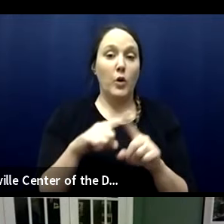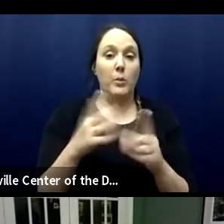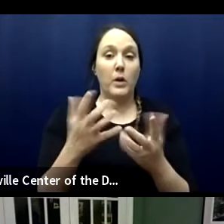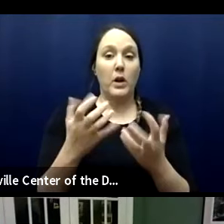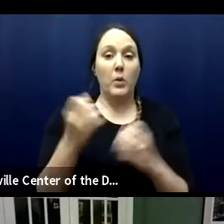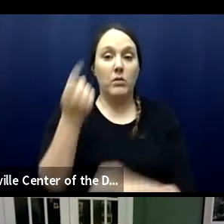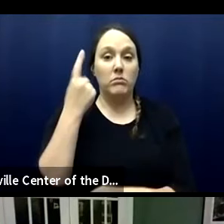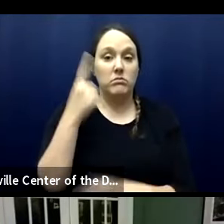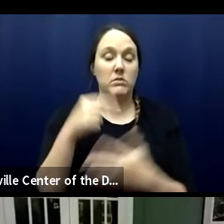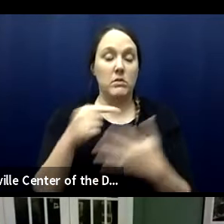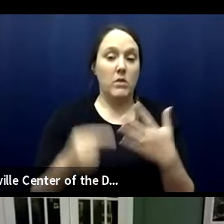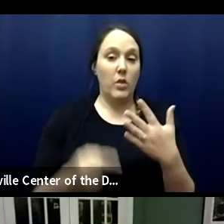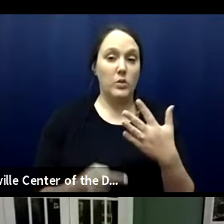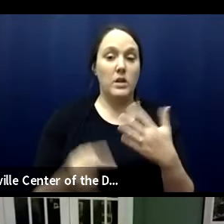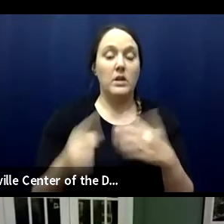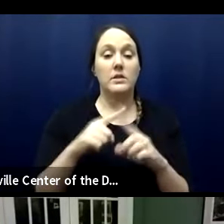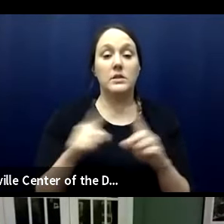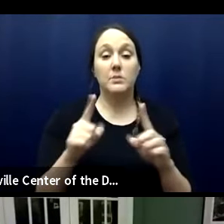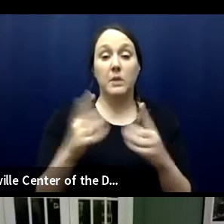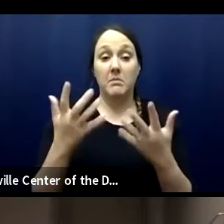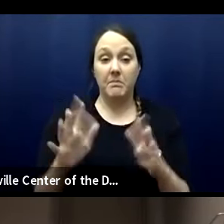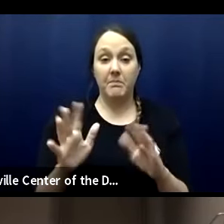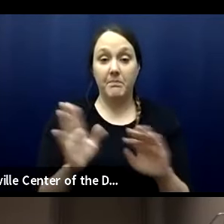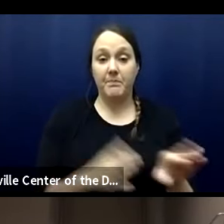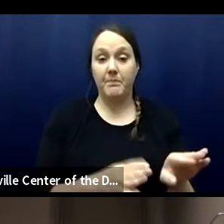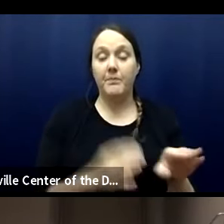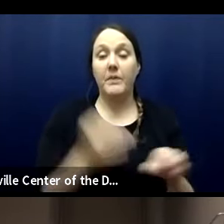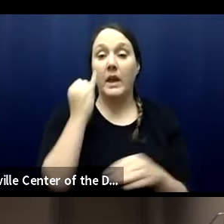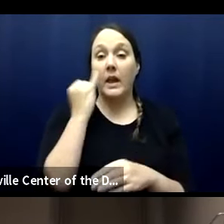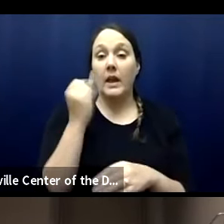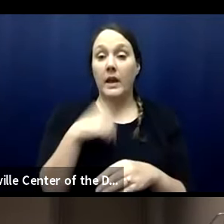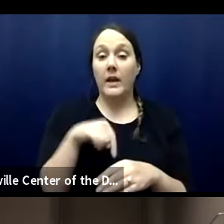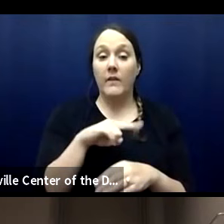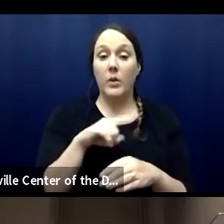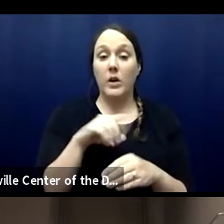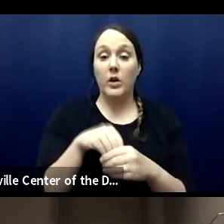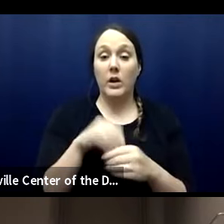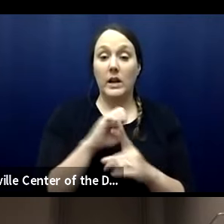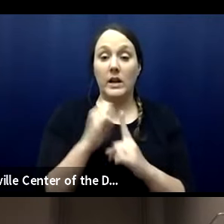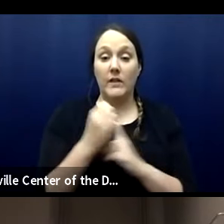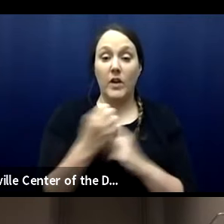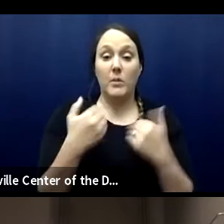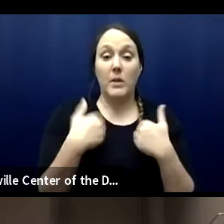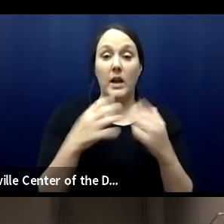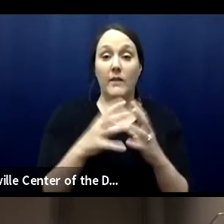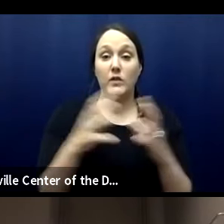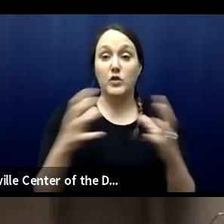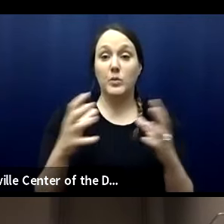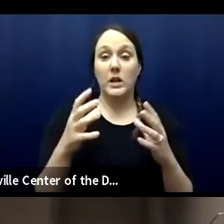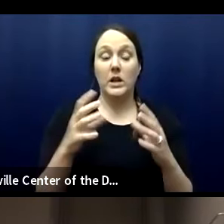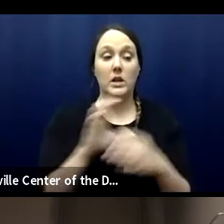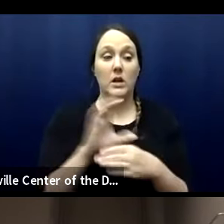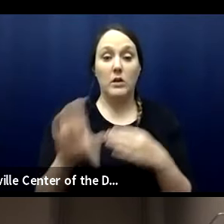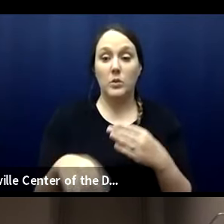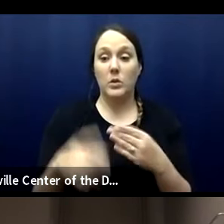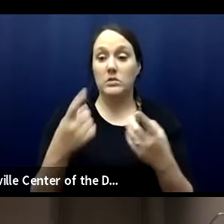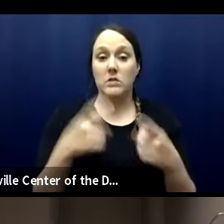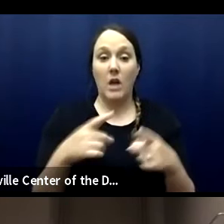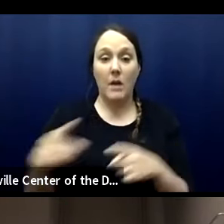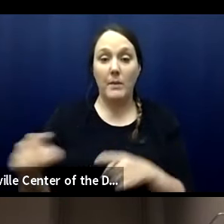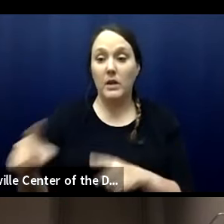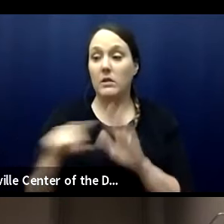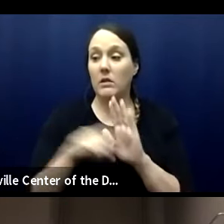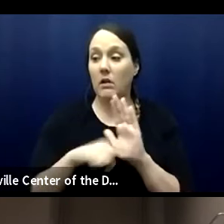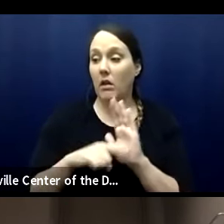those things. But that being said, if we're in an environment where we have too many unintended consequences of simply